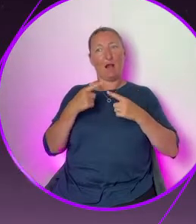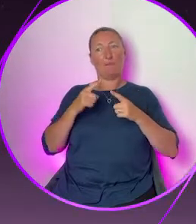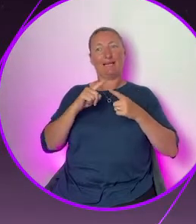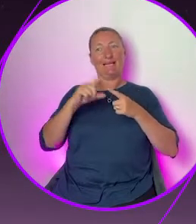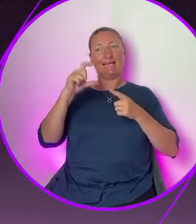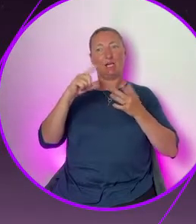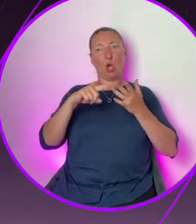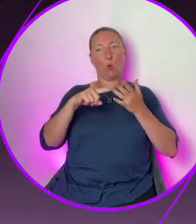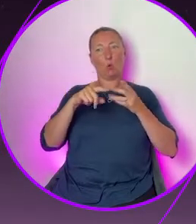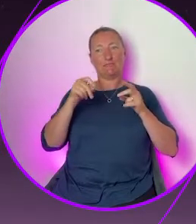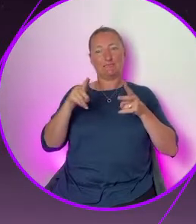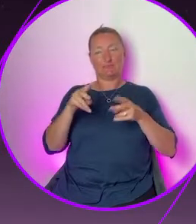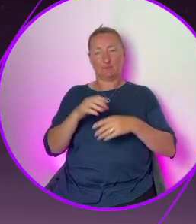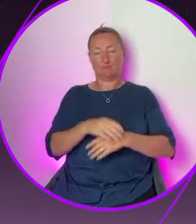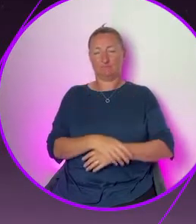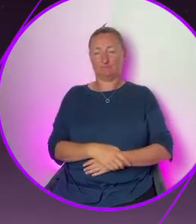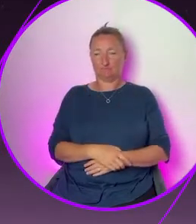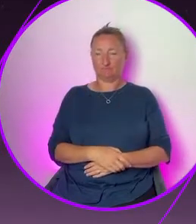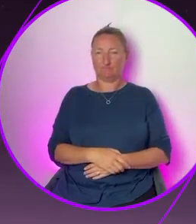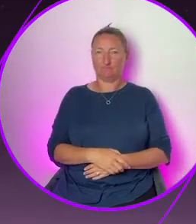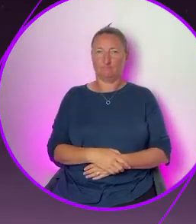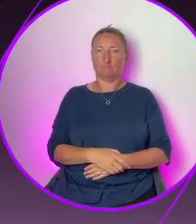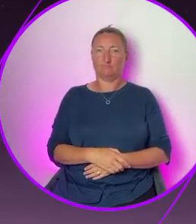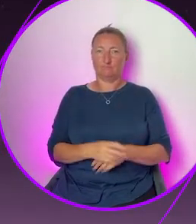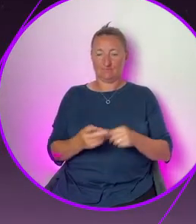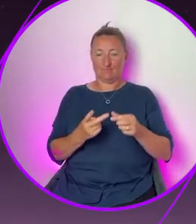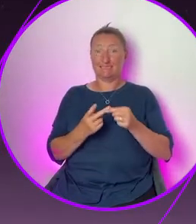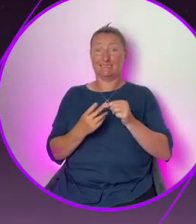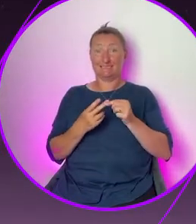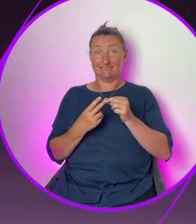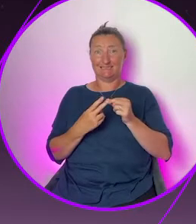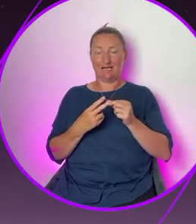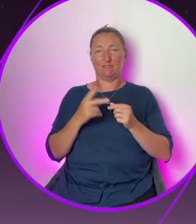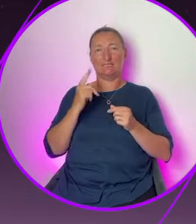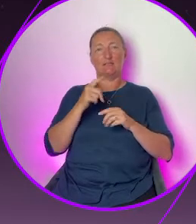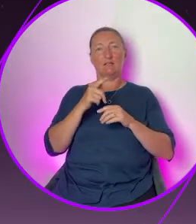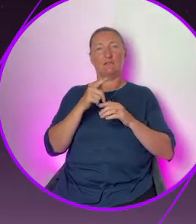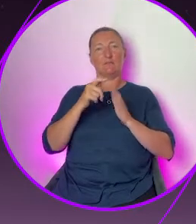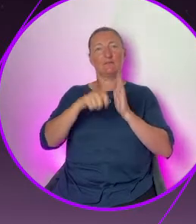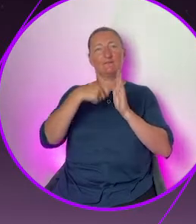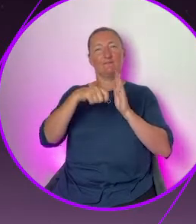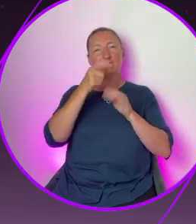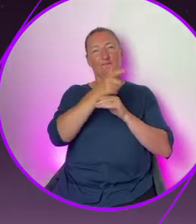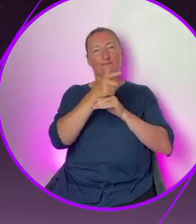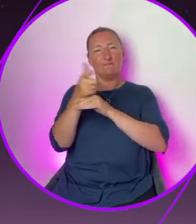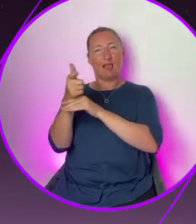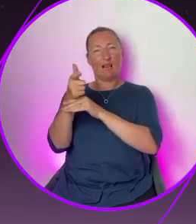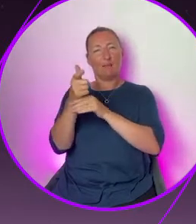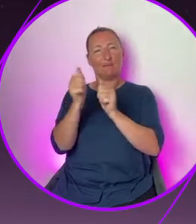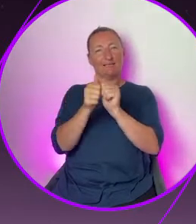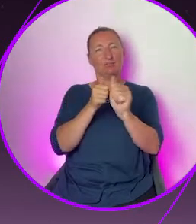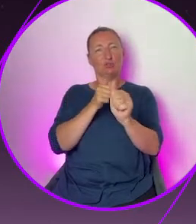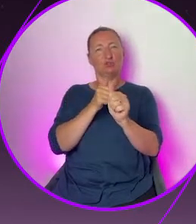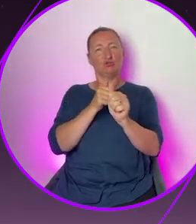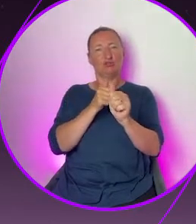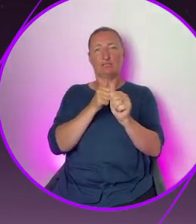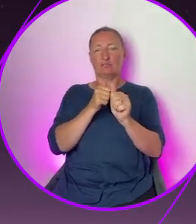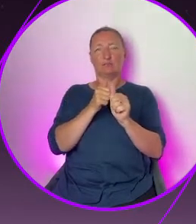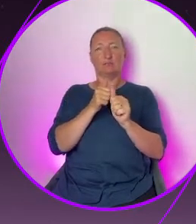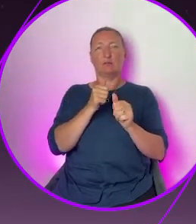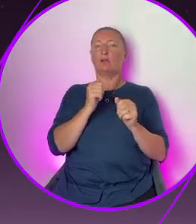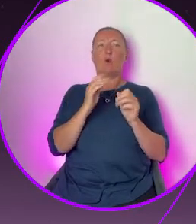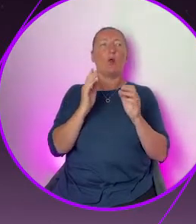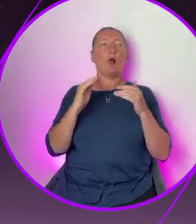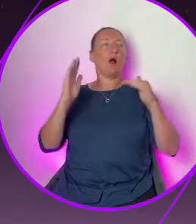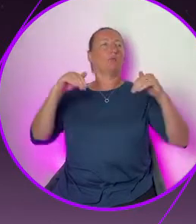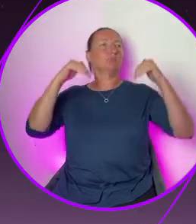So the second, slightly different, is the film industry. So we're not talking about the high-end film, virtual production that